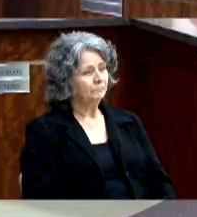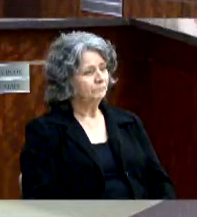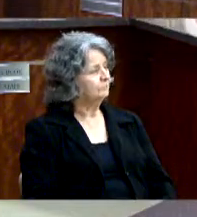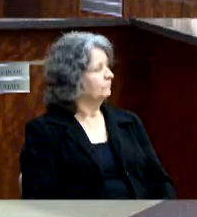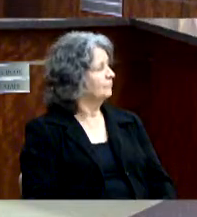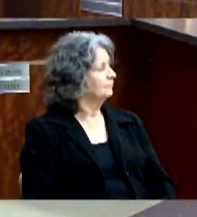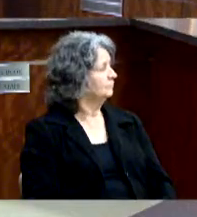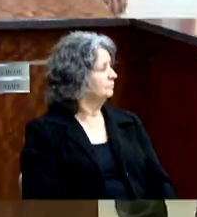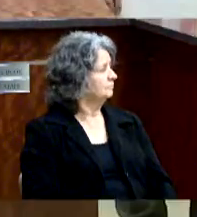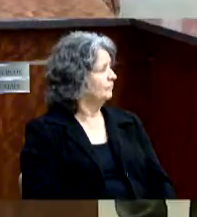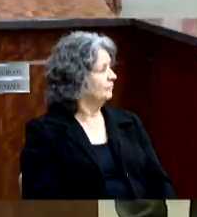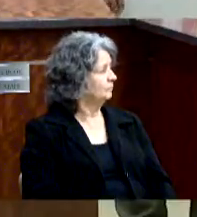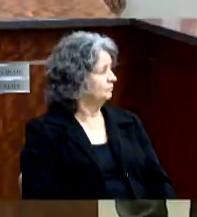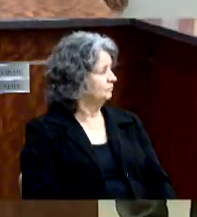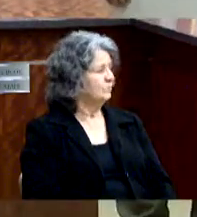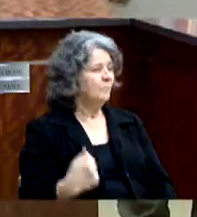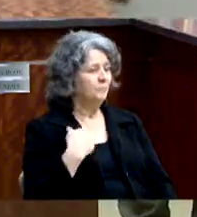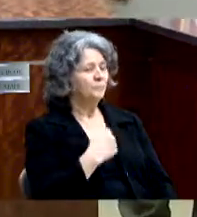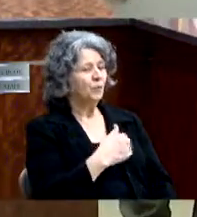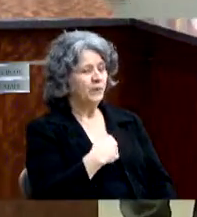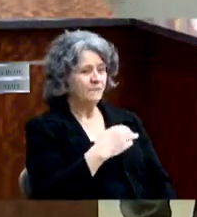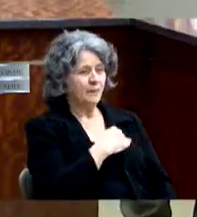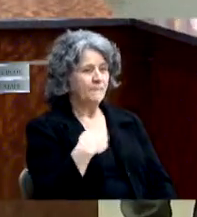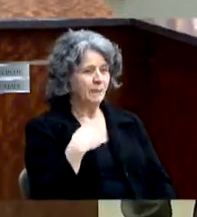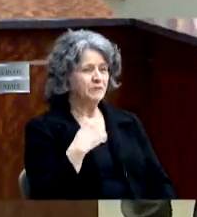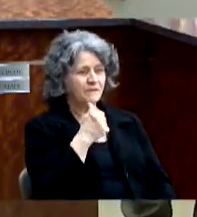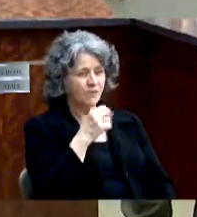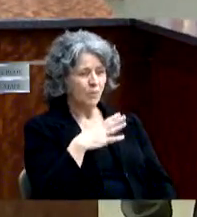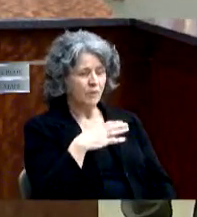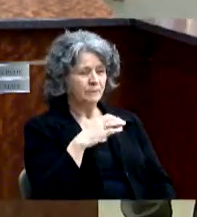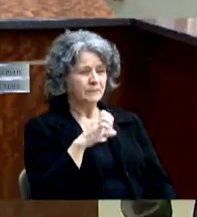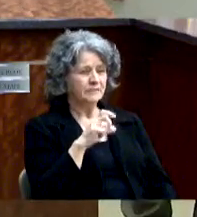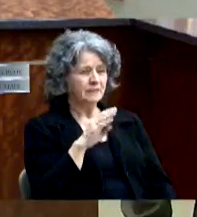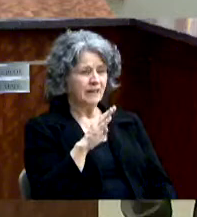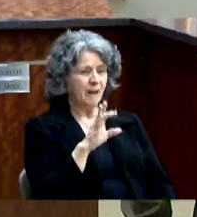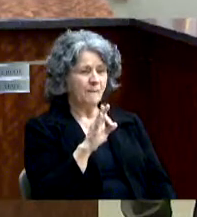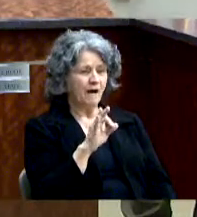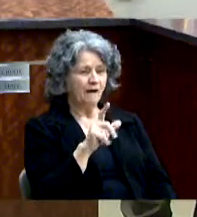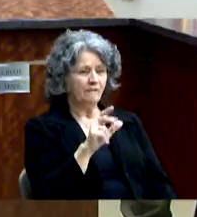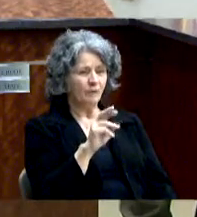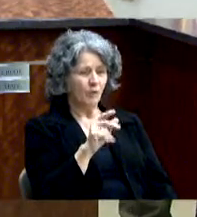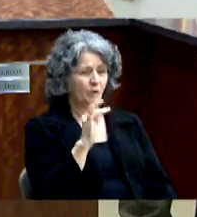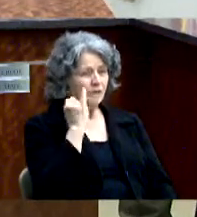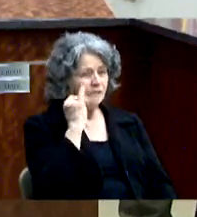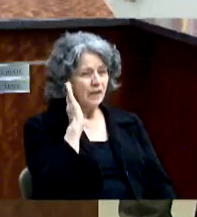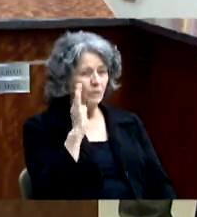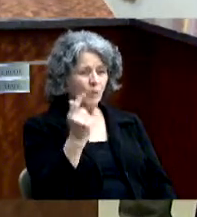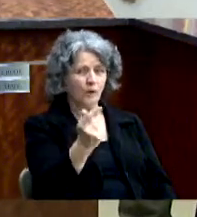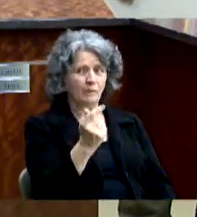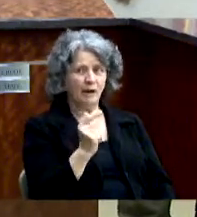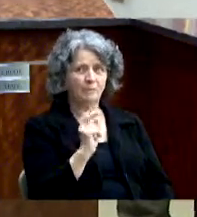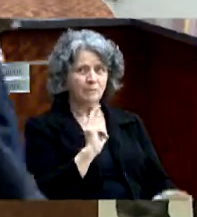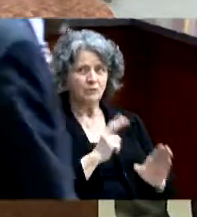Thank you. We have members of the Women's Club of Laurel, if they would come up and join us.